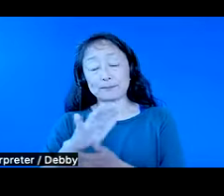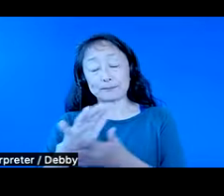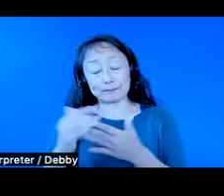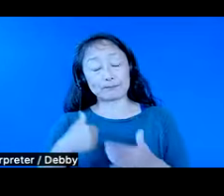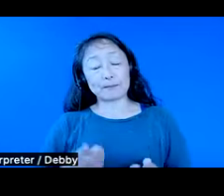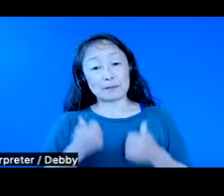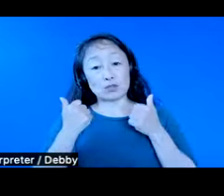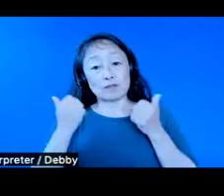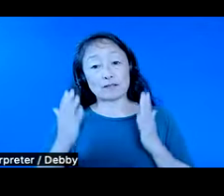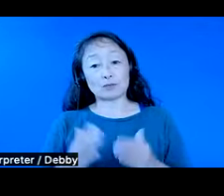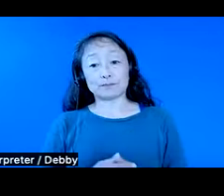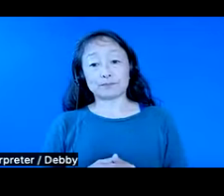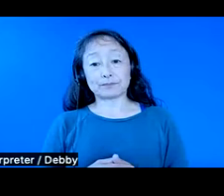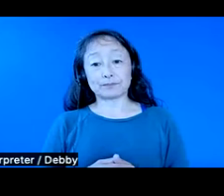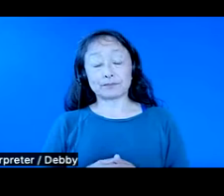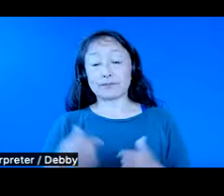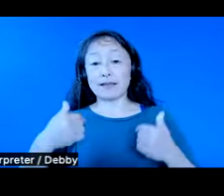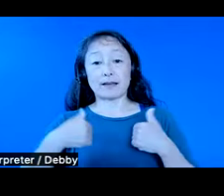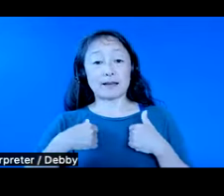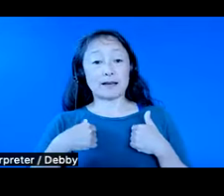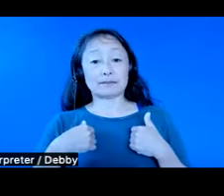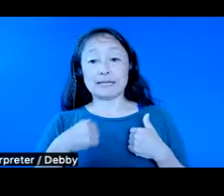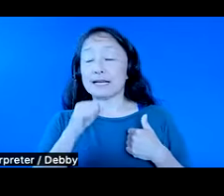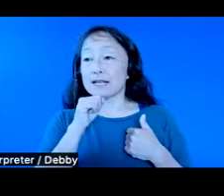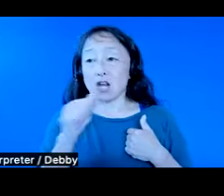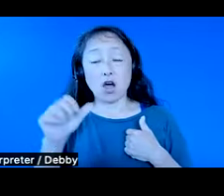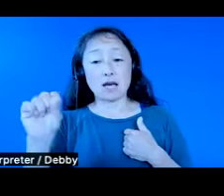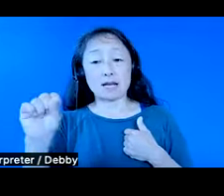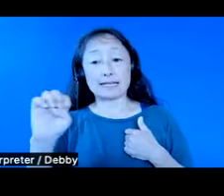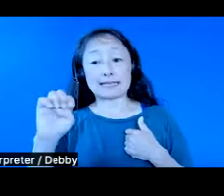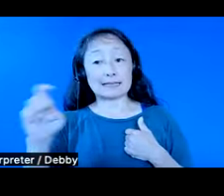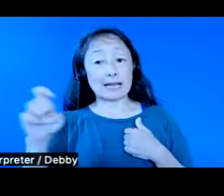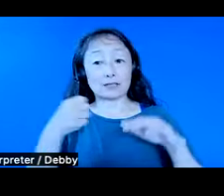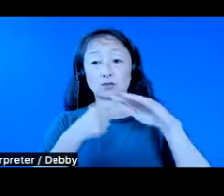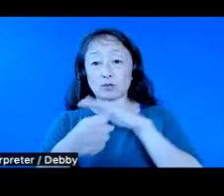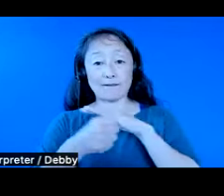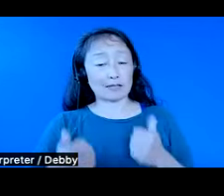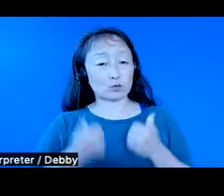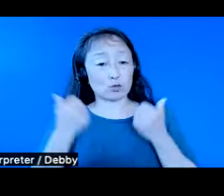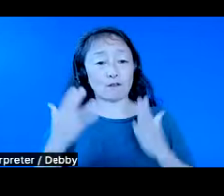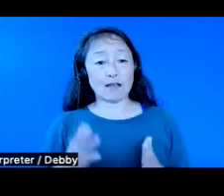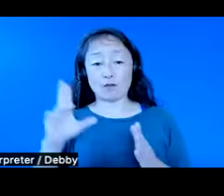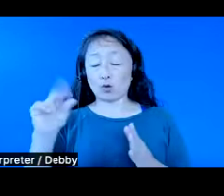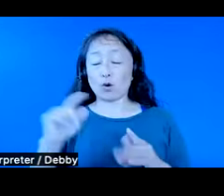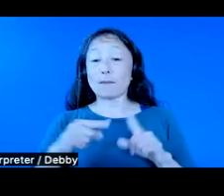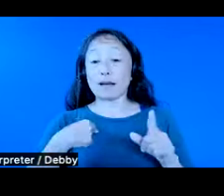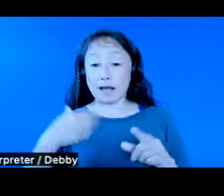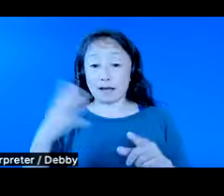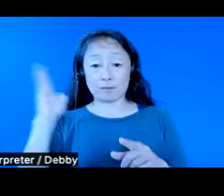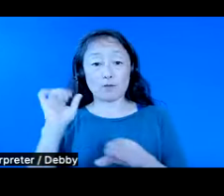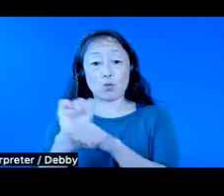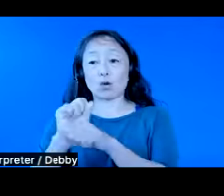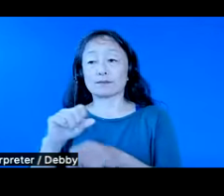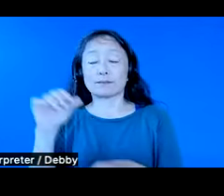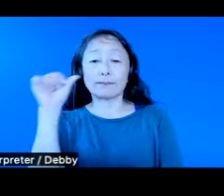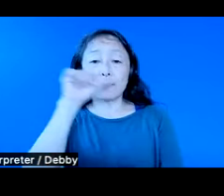worked I'm not a sex trafficking survivor. I won't claim that, but I did work in bars and clubs